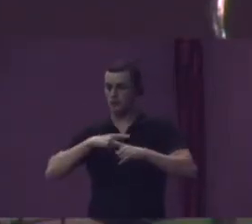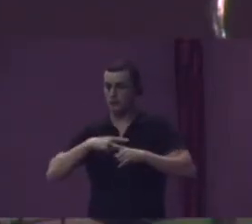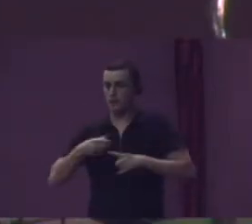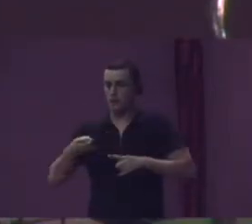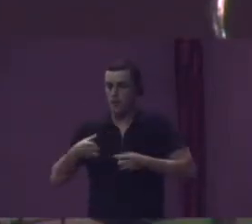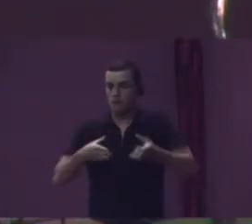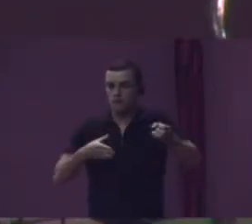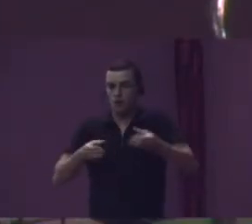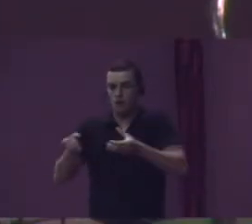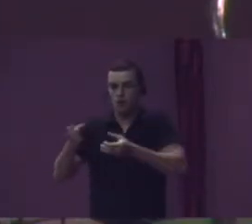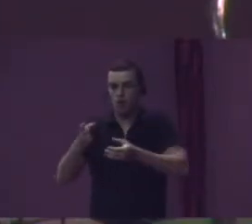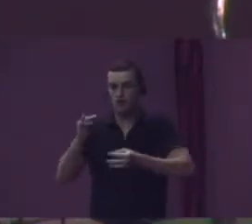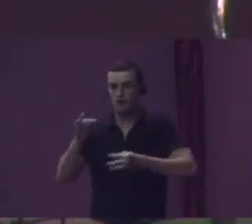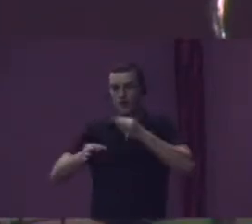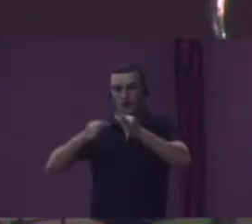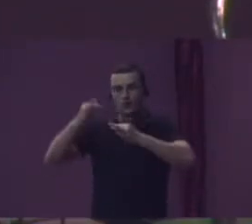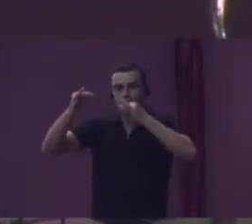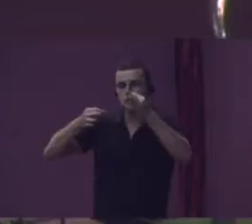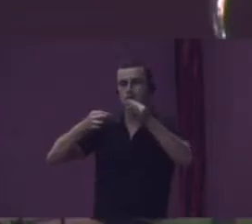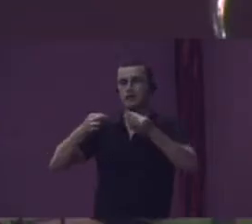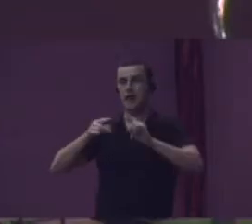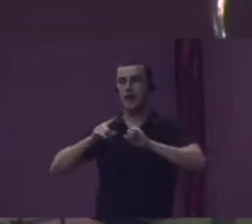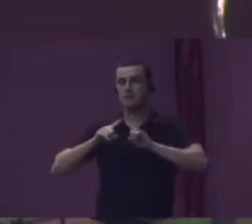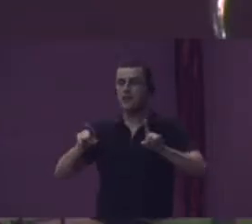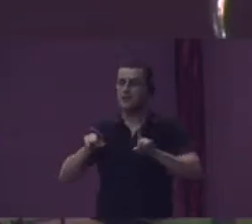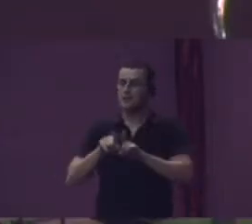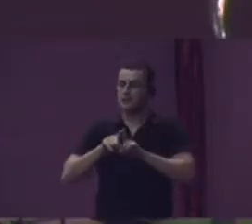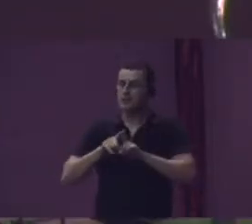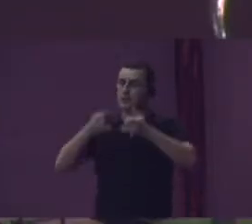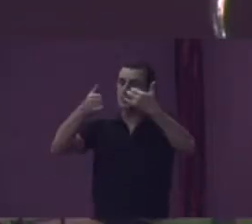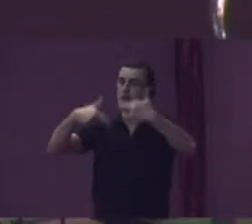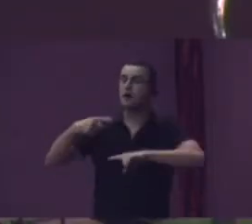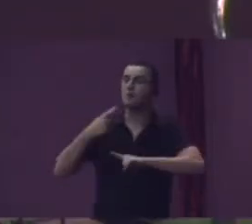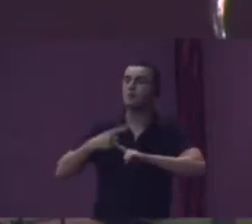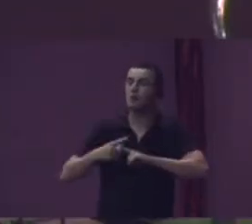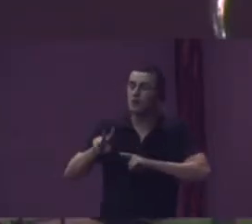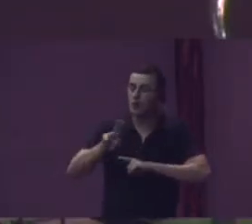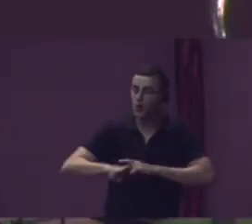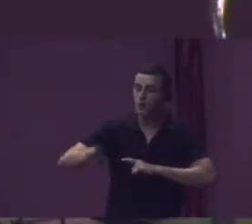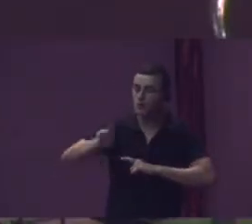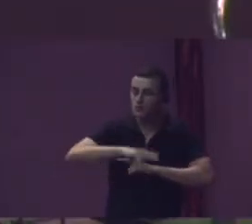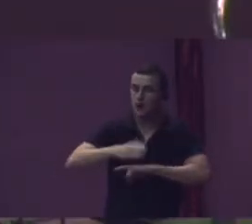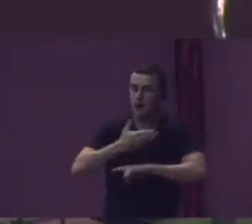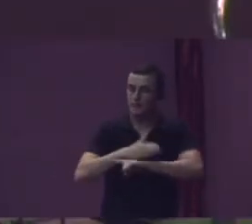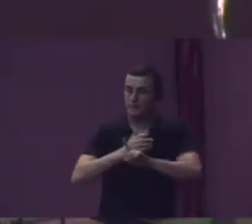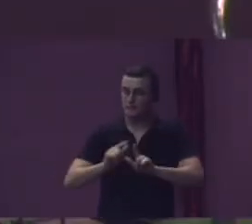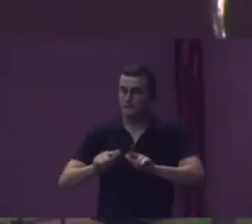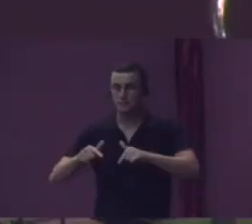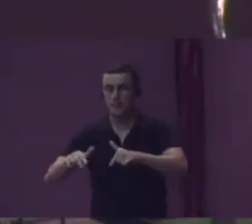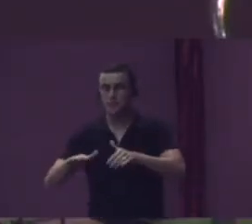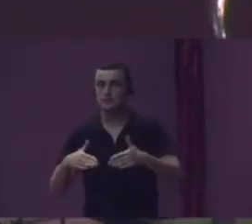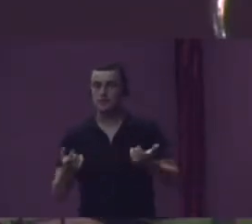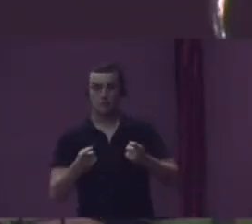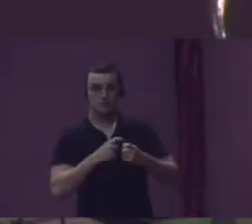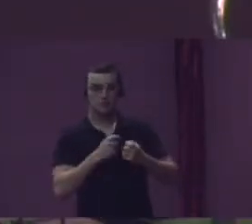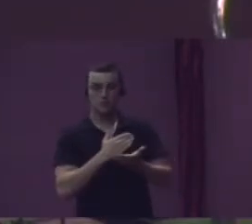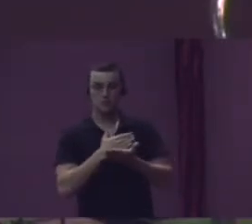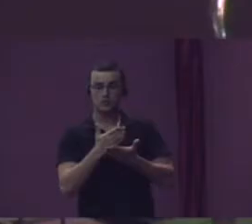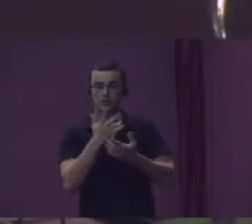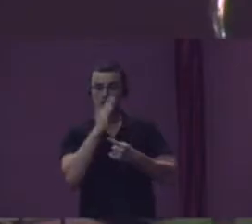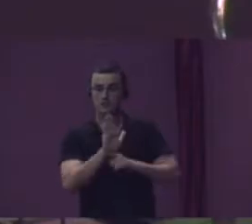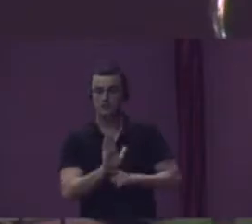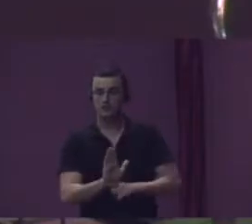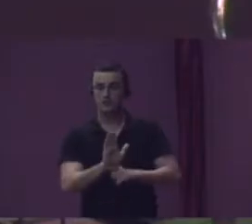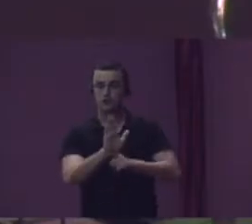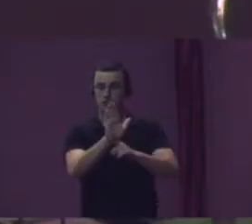ever. Medicine became defensive, expensive, specialized, and technology-driven, but it